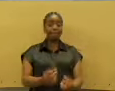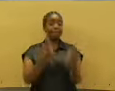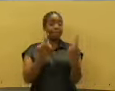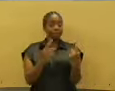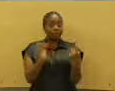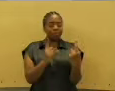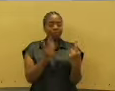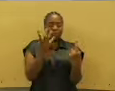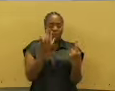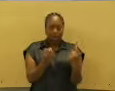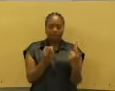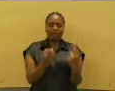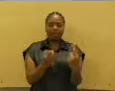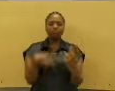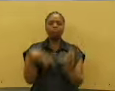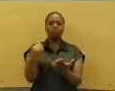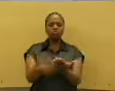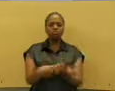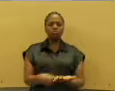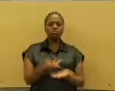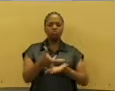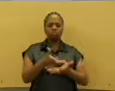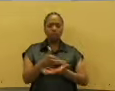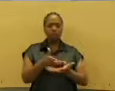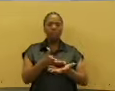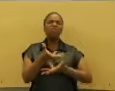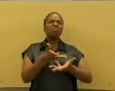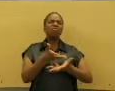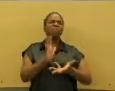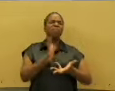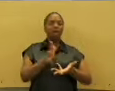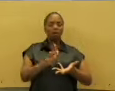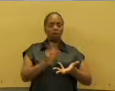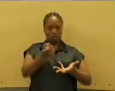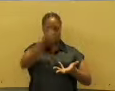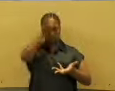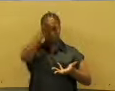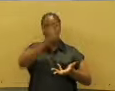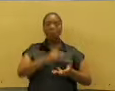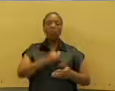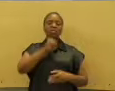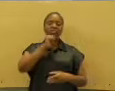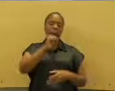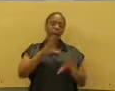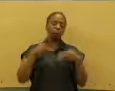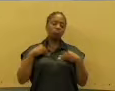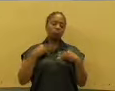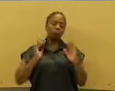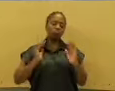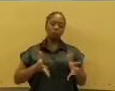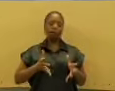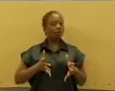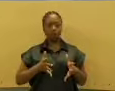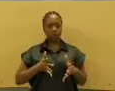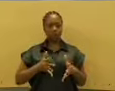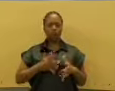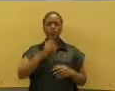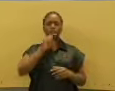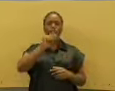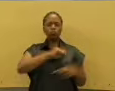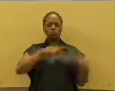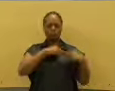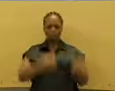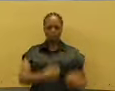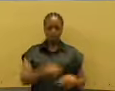cultivate conversation, understanding, and not just tolerance. Tolerance is not enough. We need active respect. We need active